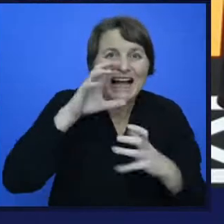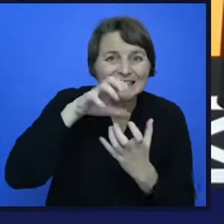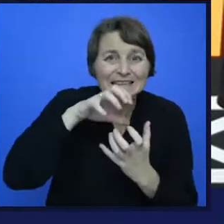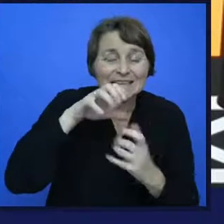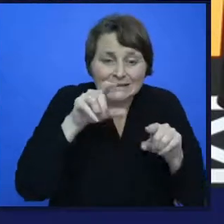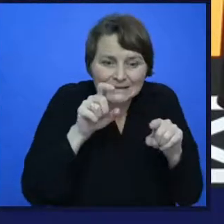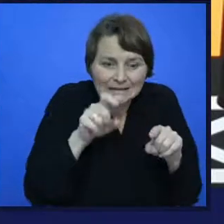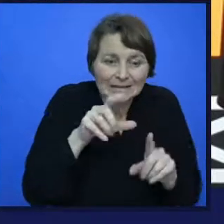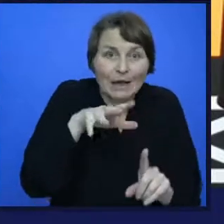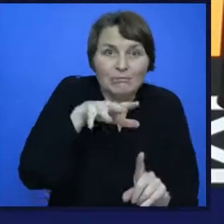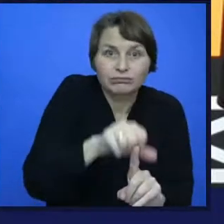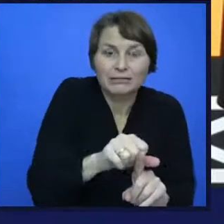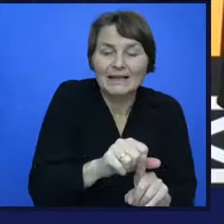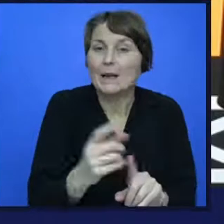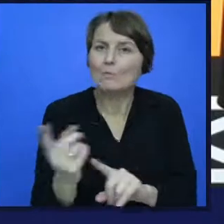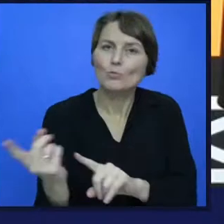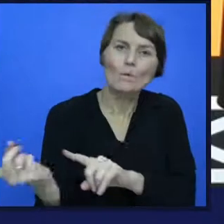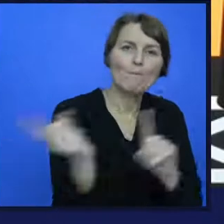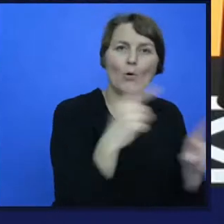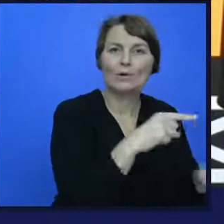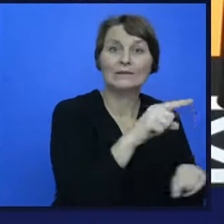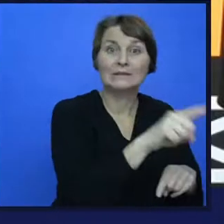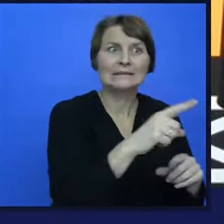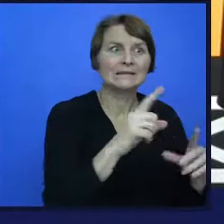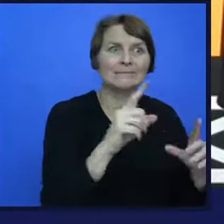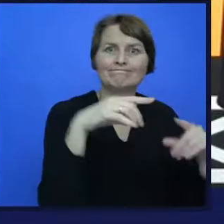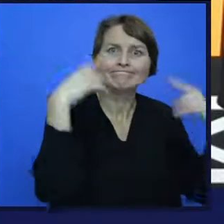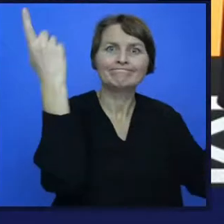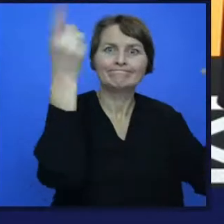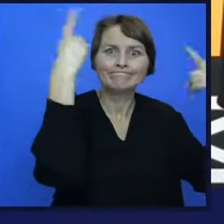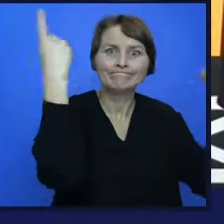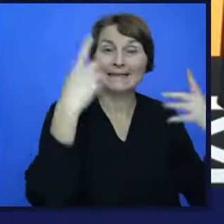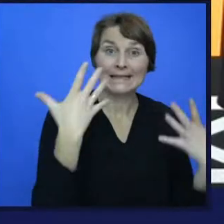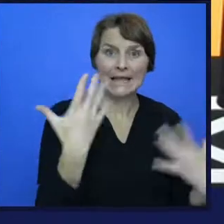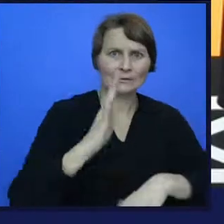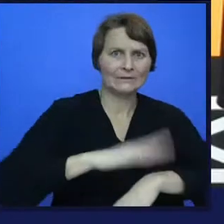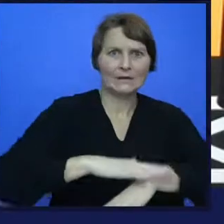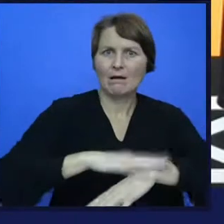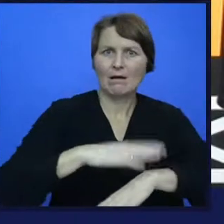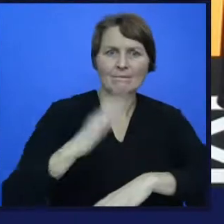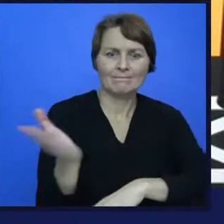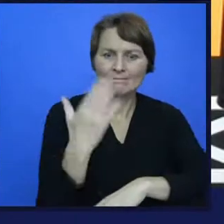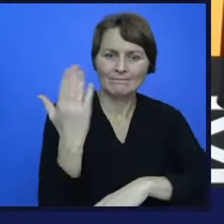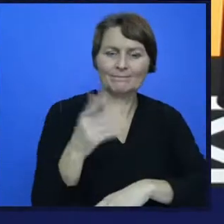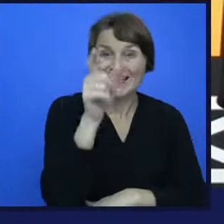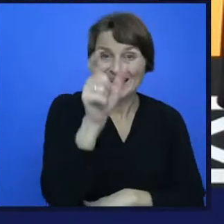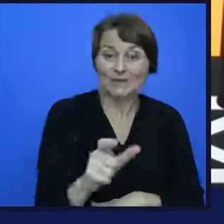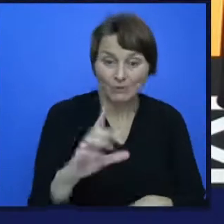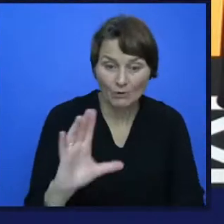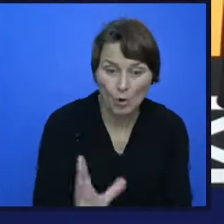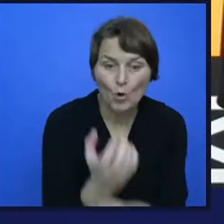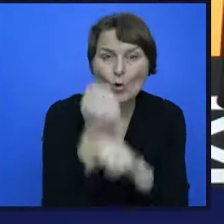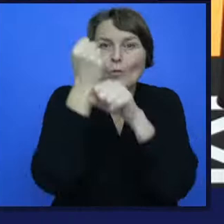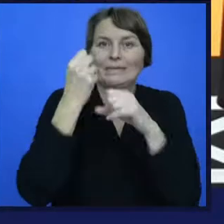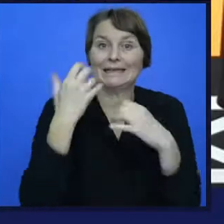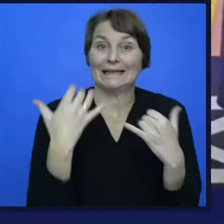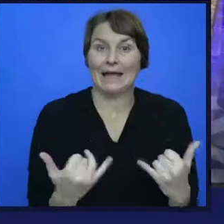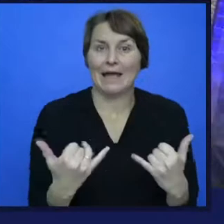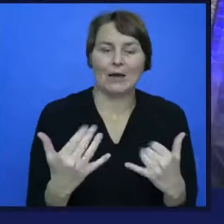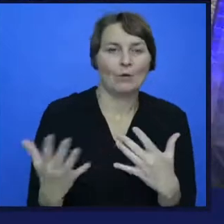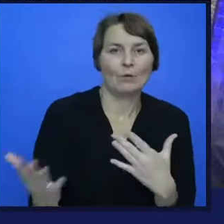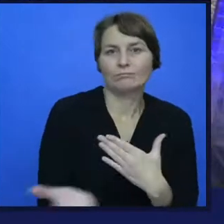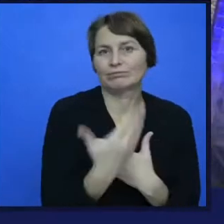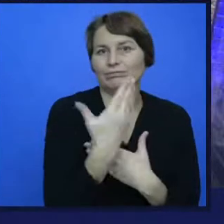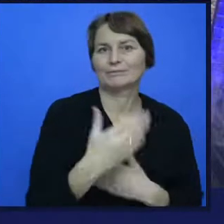report back immediately should it be a critical time for those individuals that need to be rescued. A